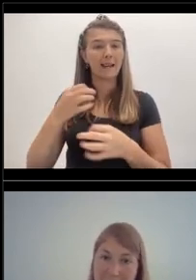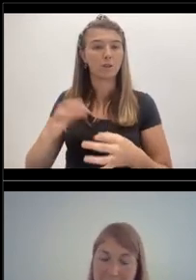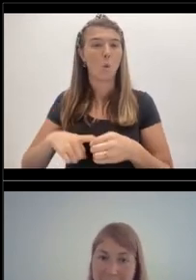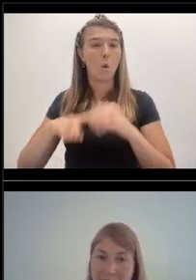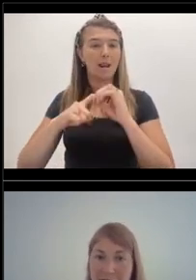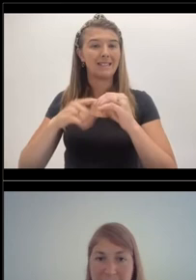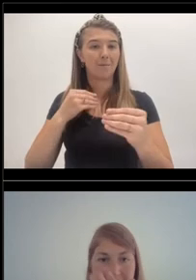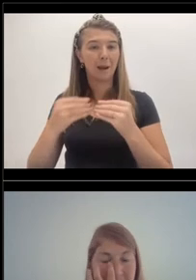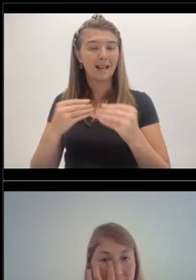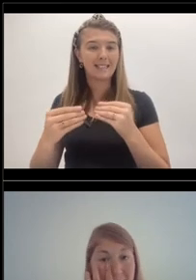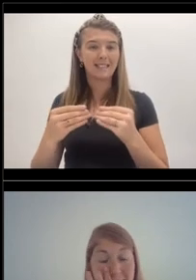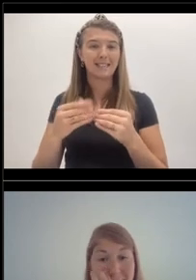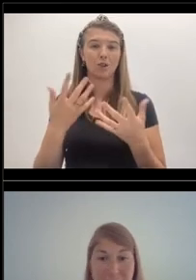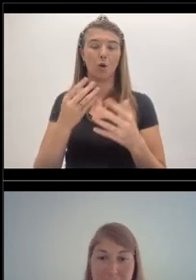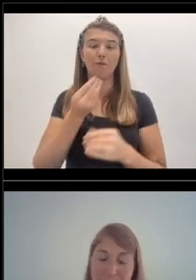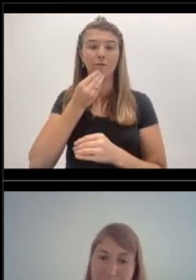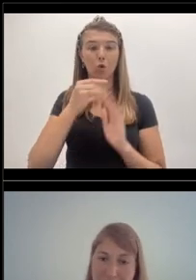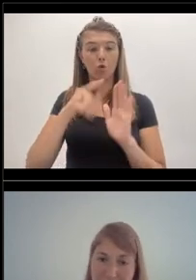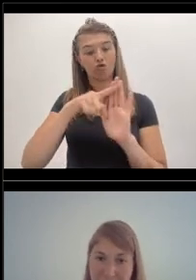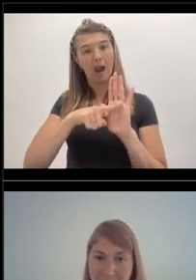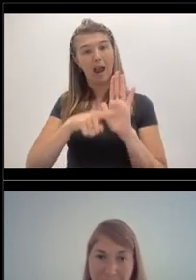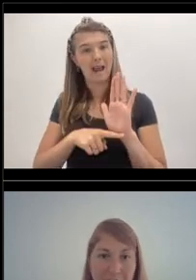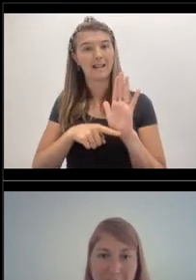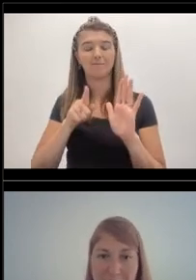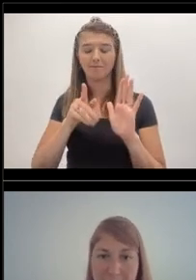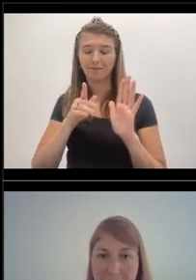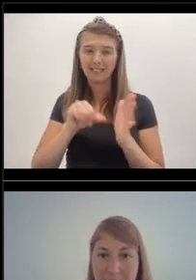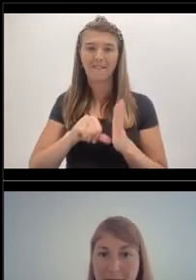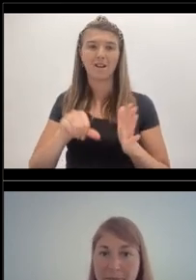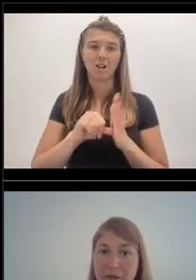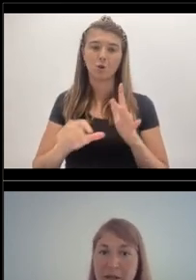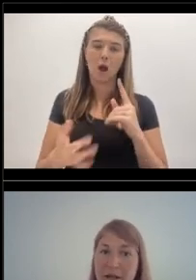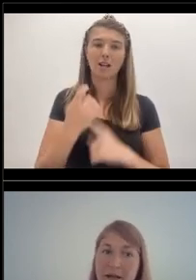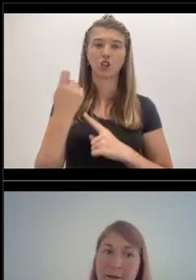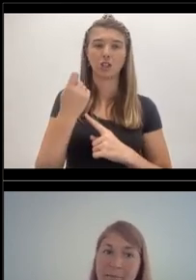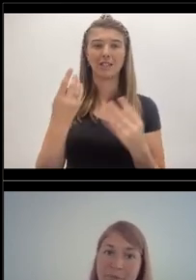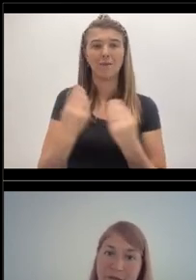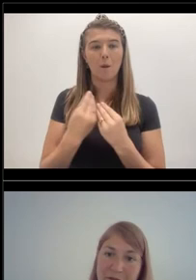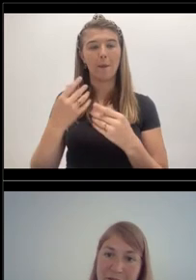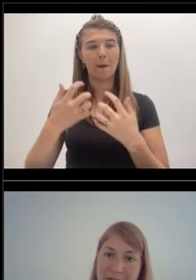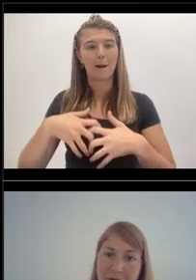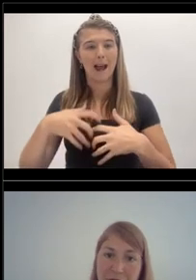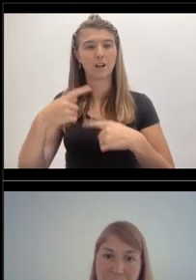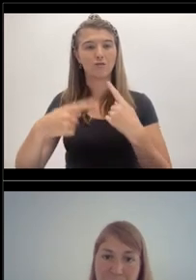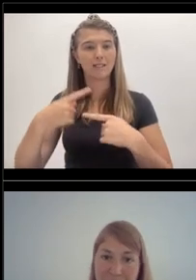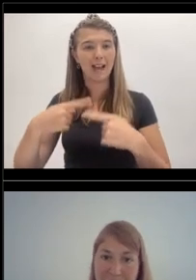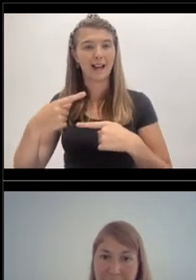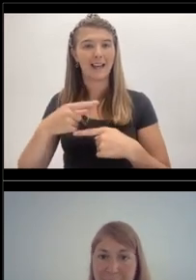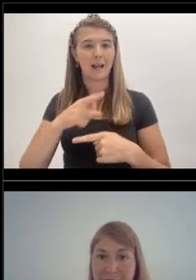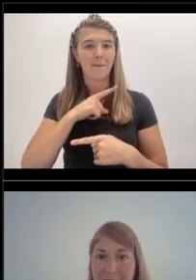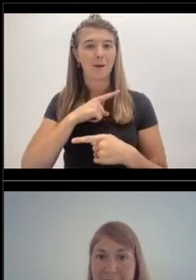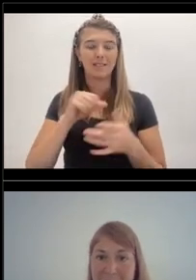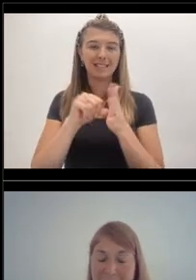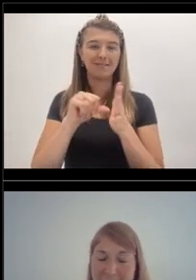food grade applications, it's difficult to achieve with mechanical recycling, because it's hard to remove